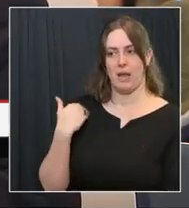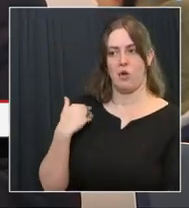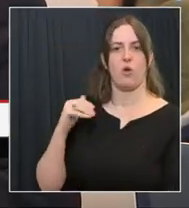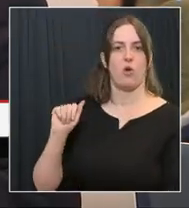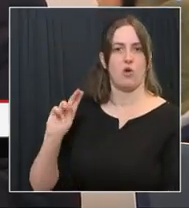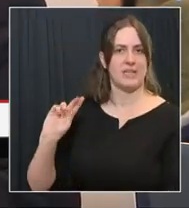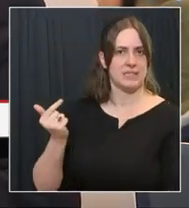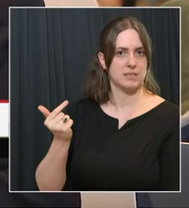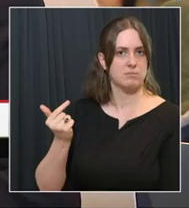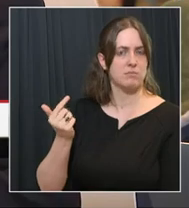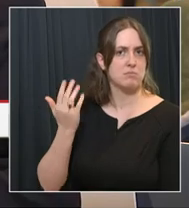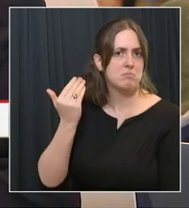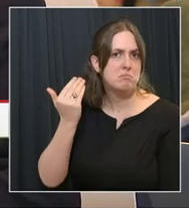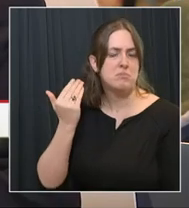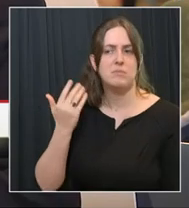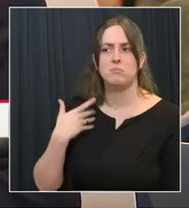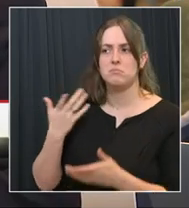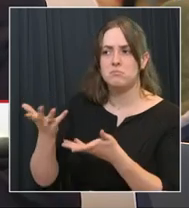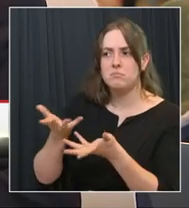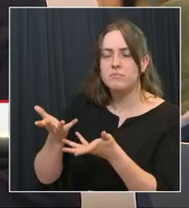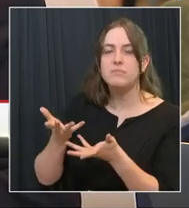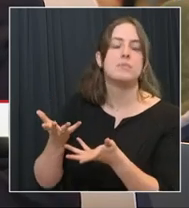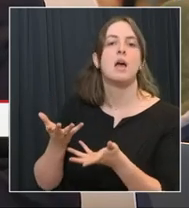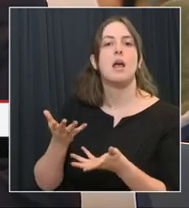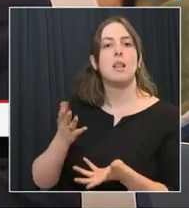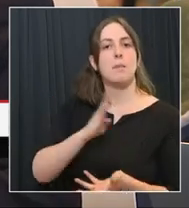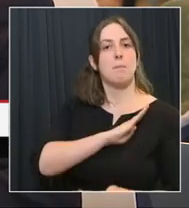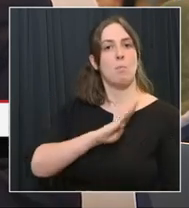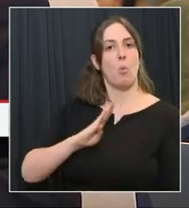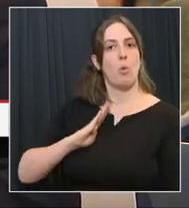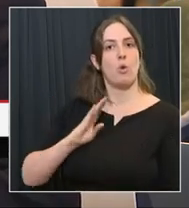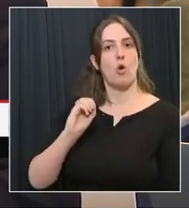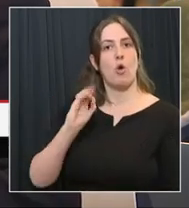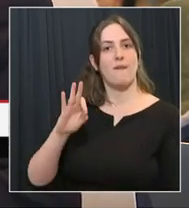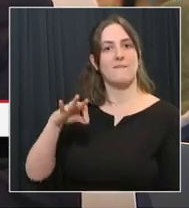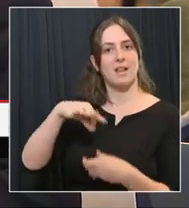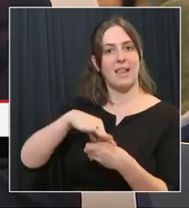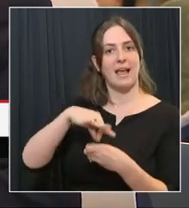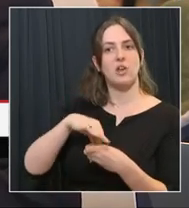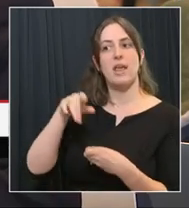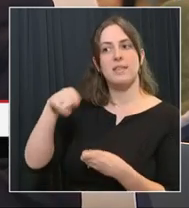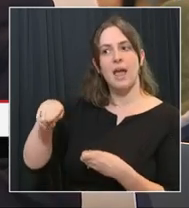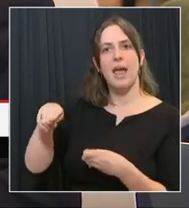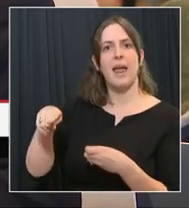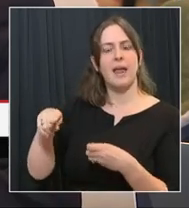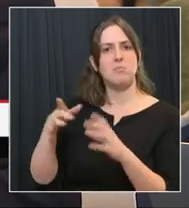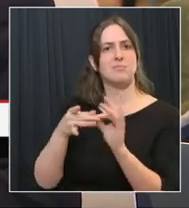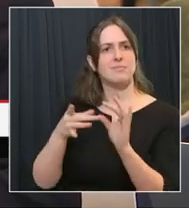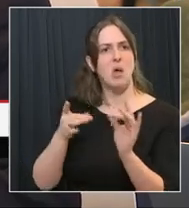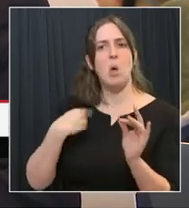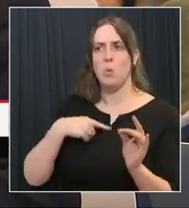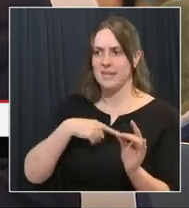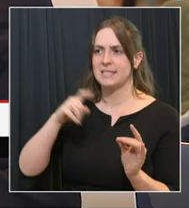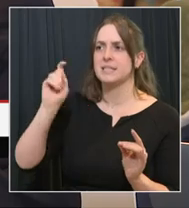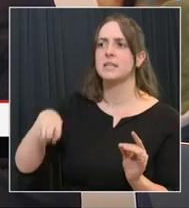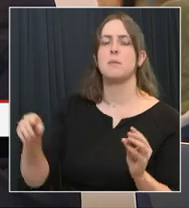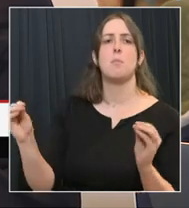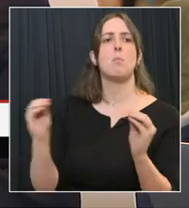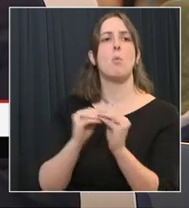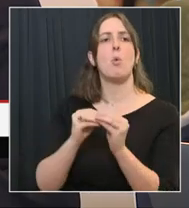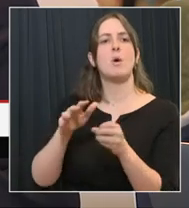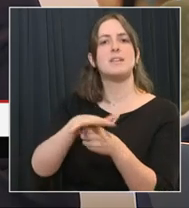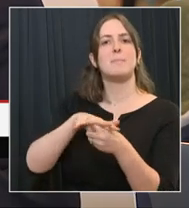was because the Board of Elections was making a case that it needed additional space to tabulate